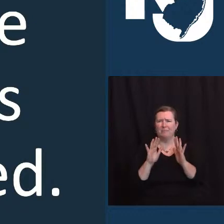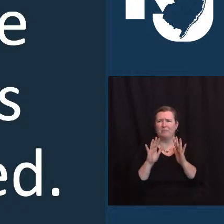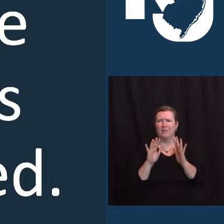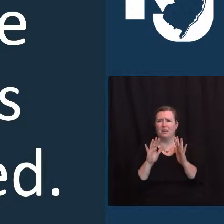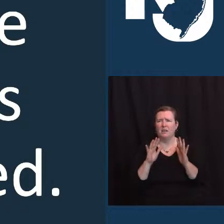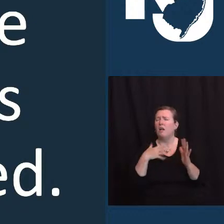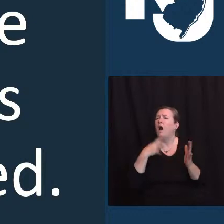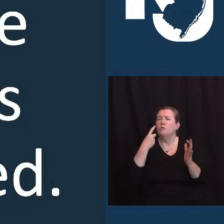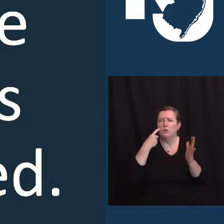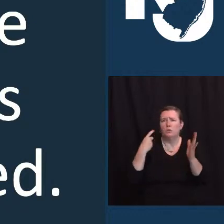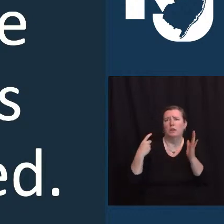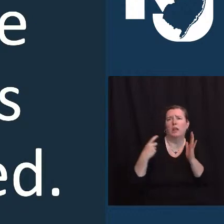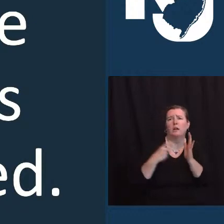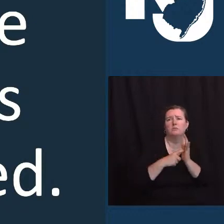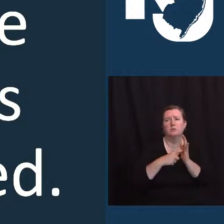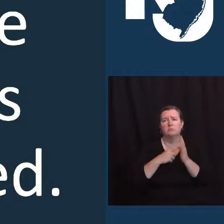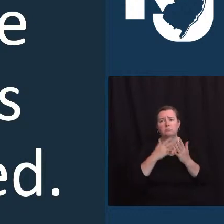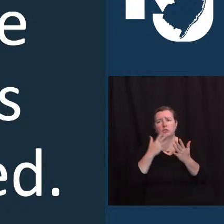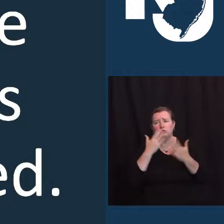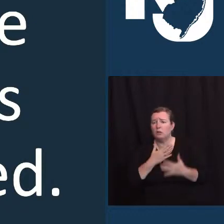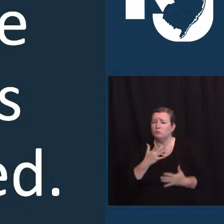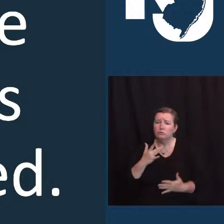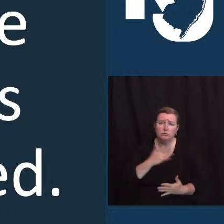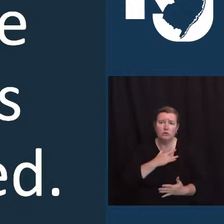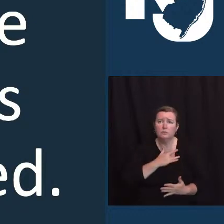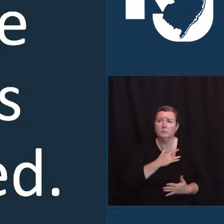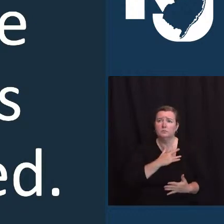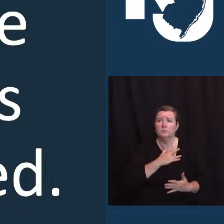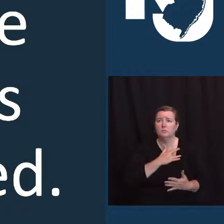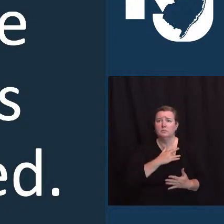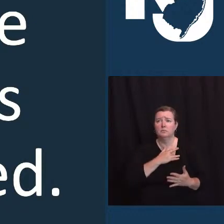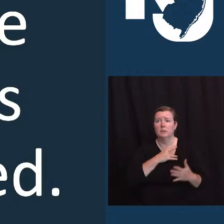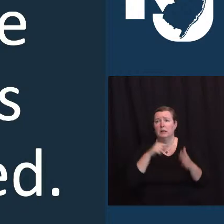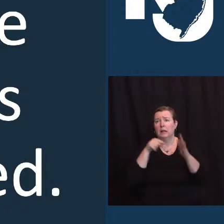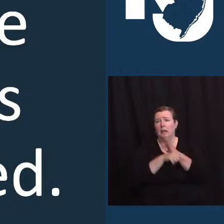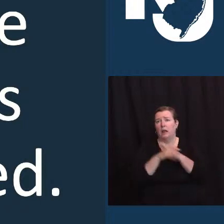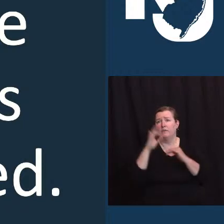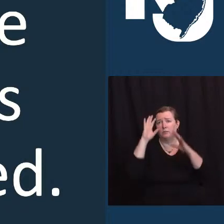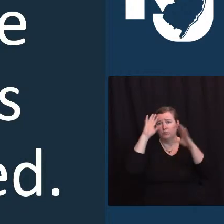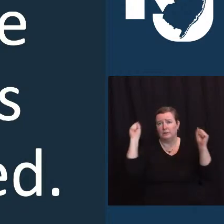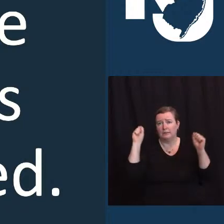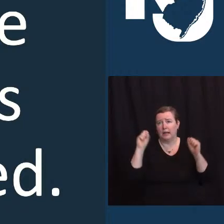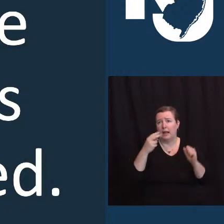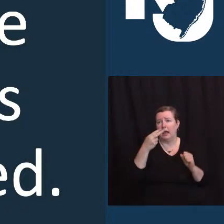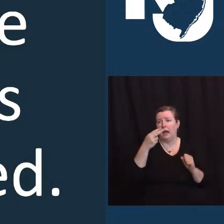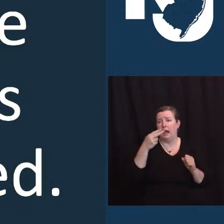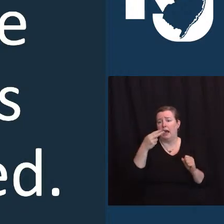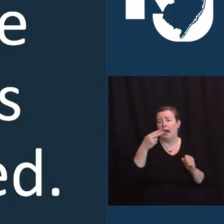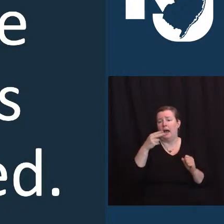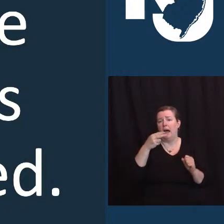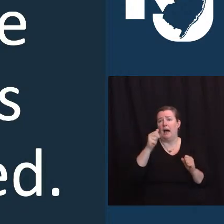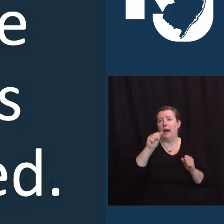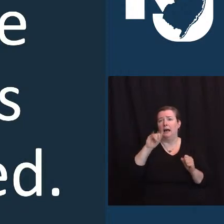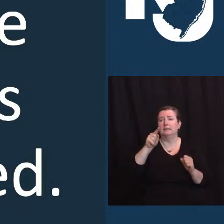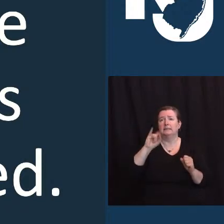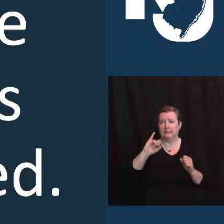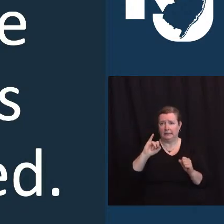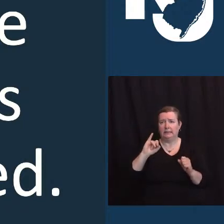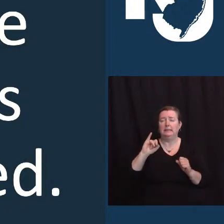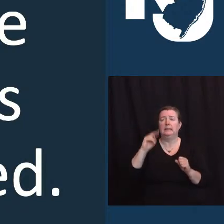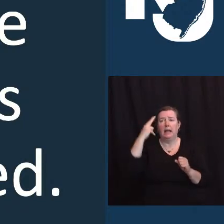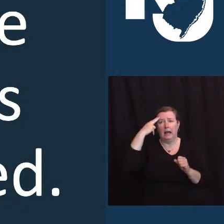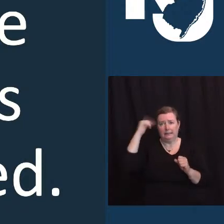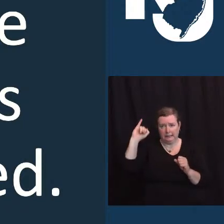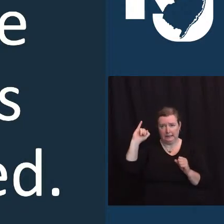recognition with a heavy heart of the assassination of the president of Haiti earlier today and the injuries to the First